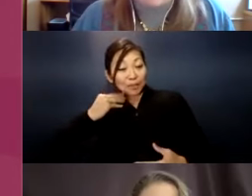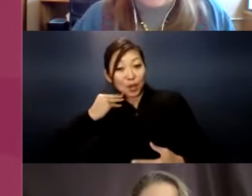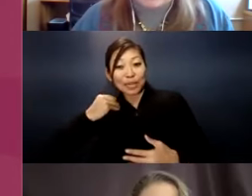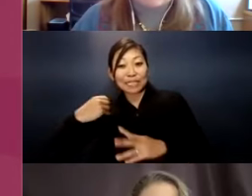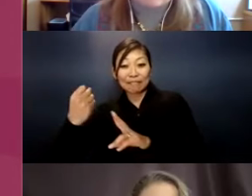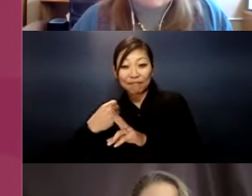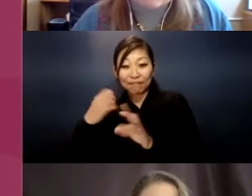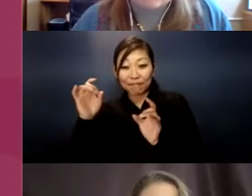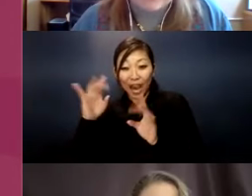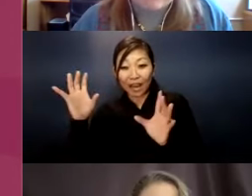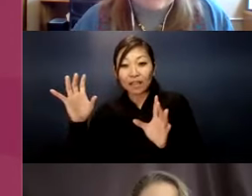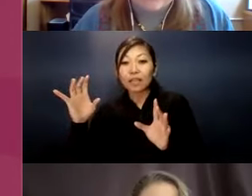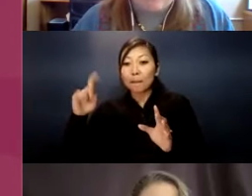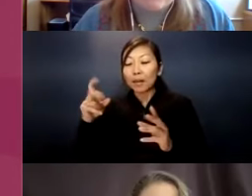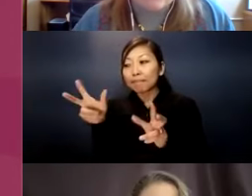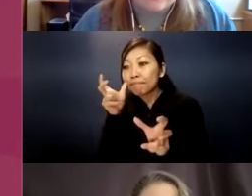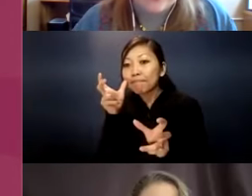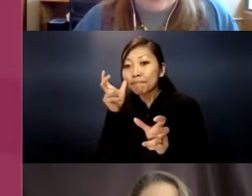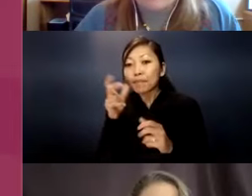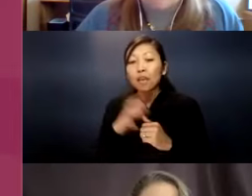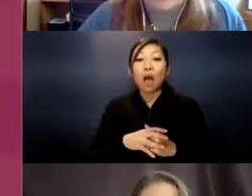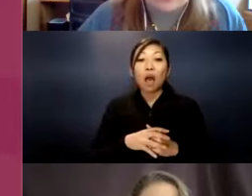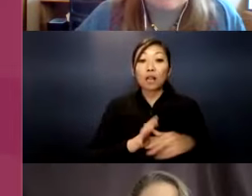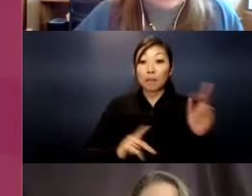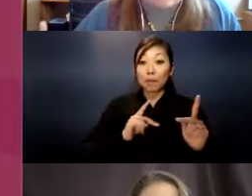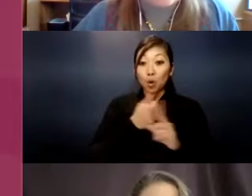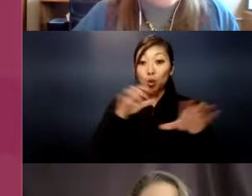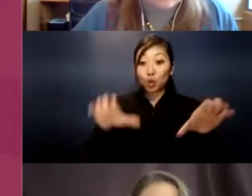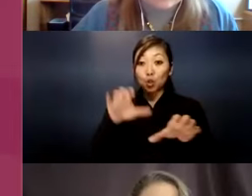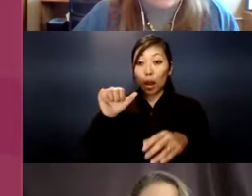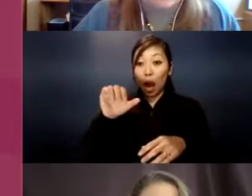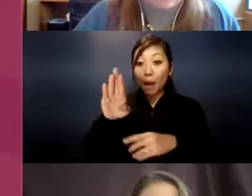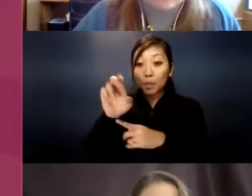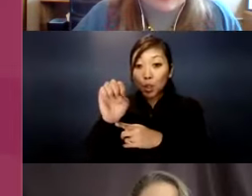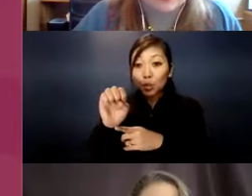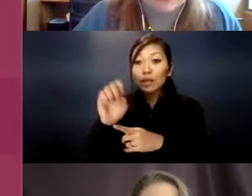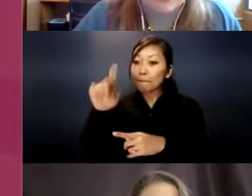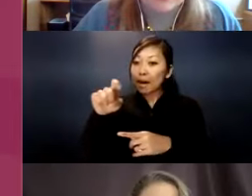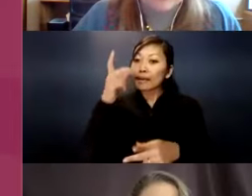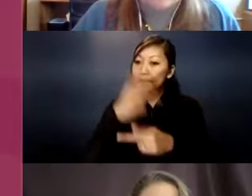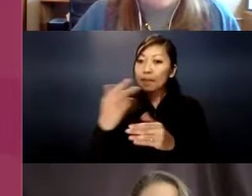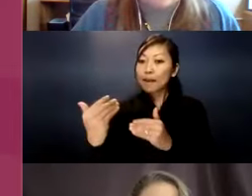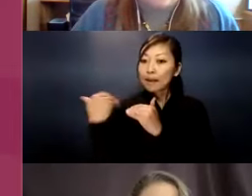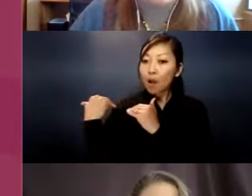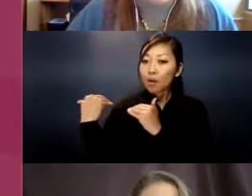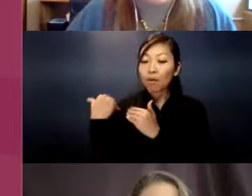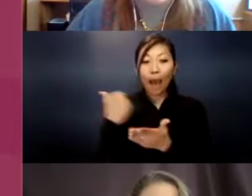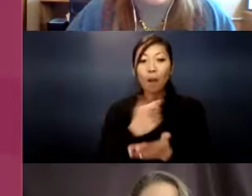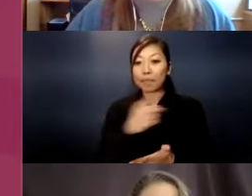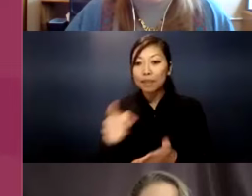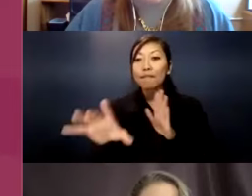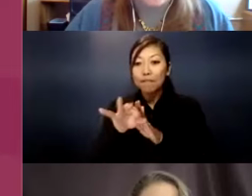hold people who are using abusive behaviors accountable, help them find options to change their behaviors and beliefs.